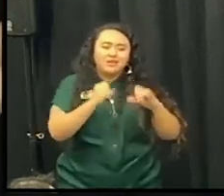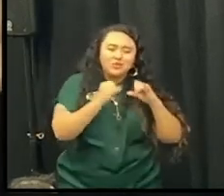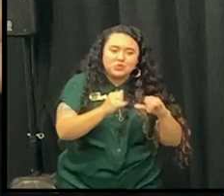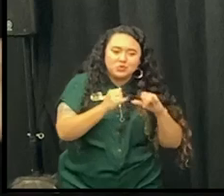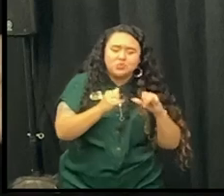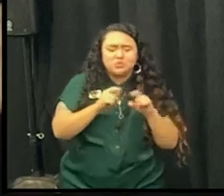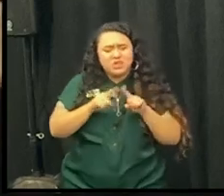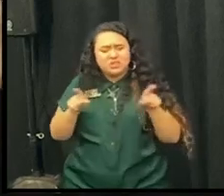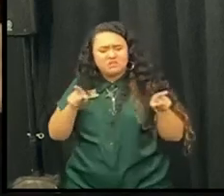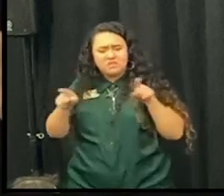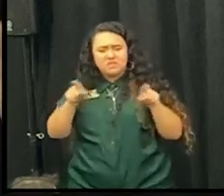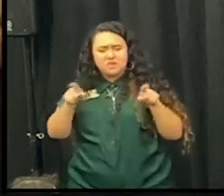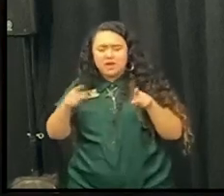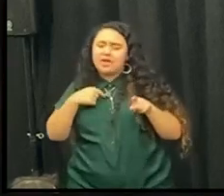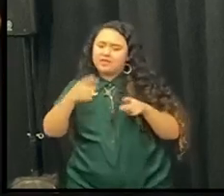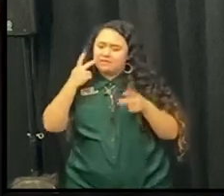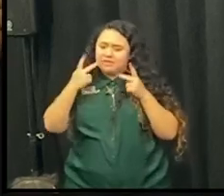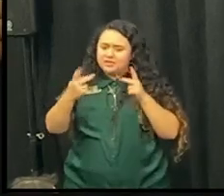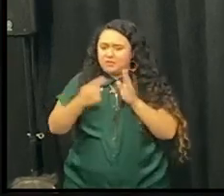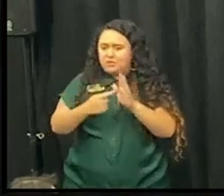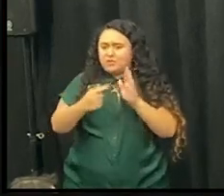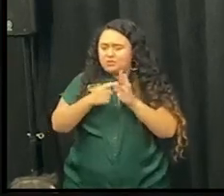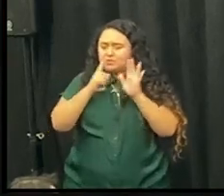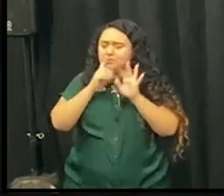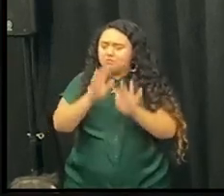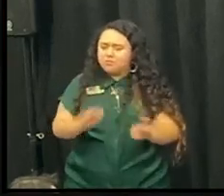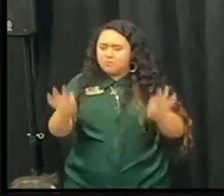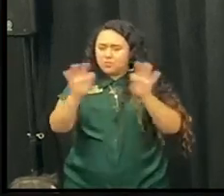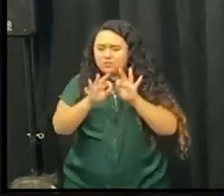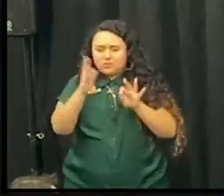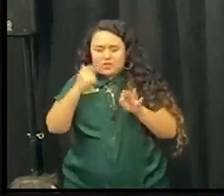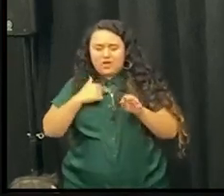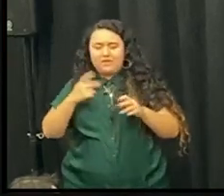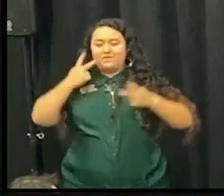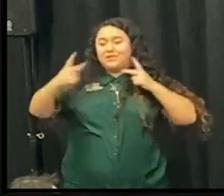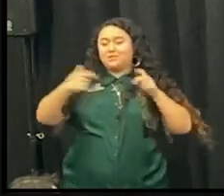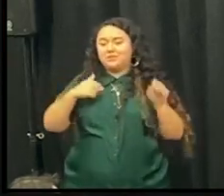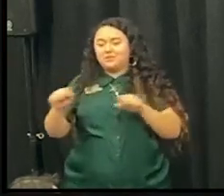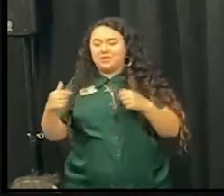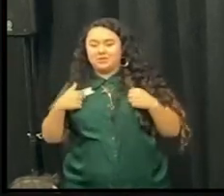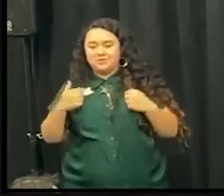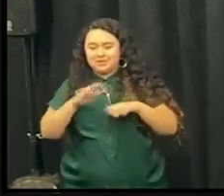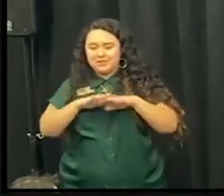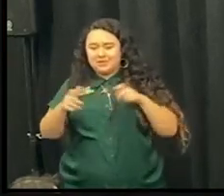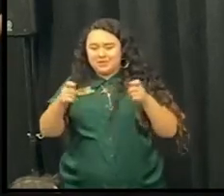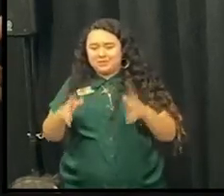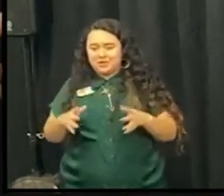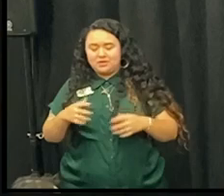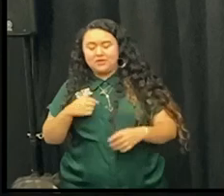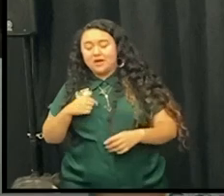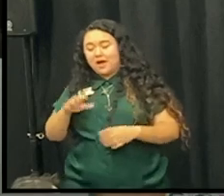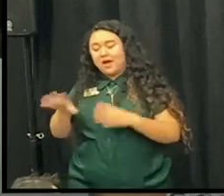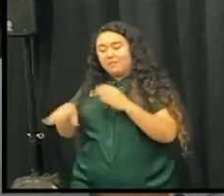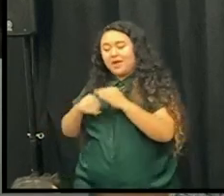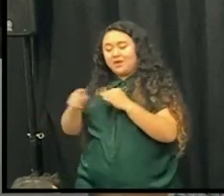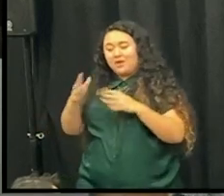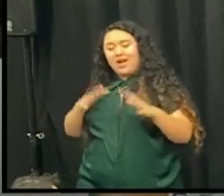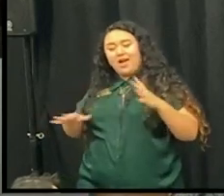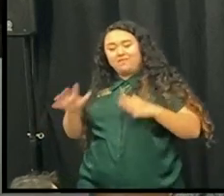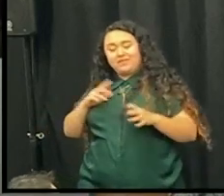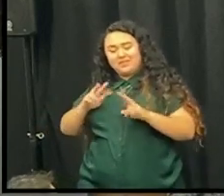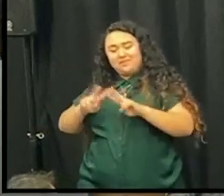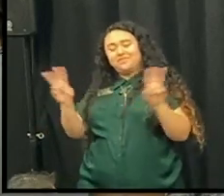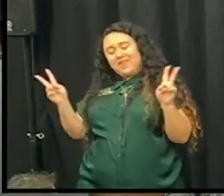I do think visibility and representation is so important, and that's why I try to be as visible as I can as a stage manager. And may so I people, add, your outfit is very